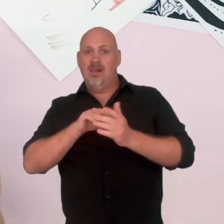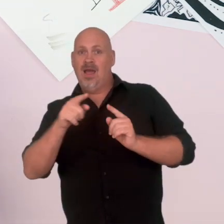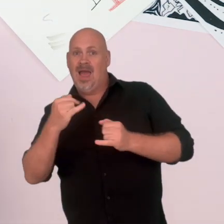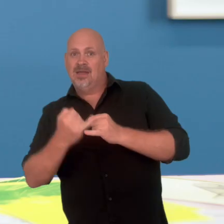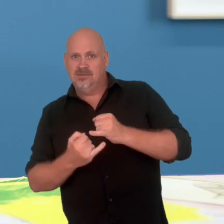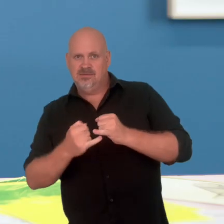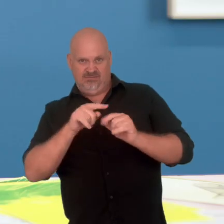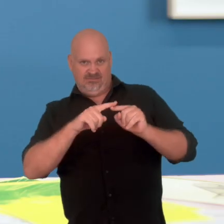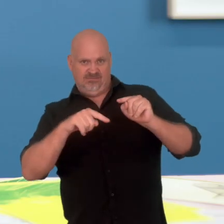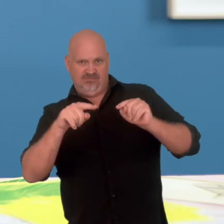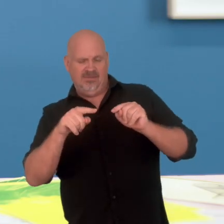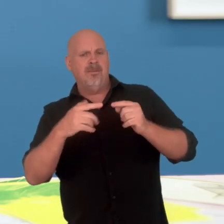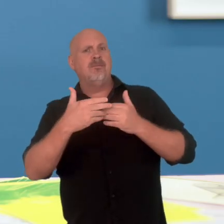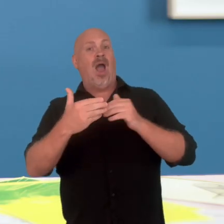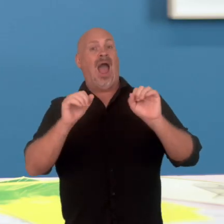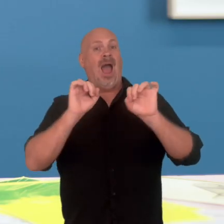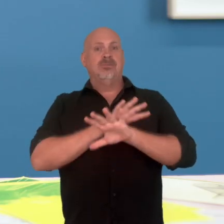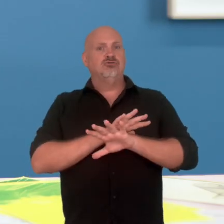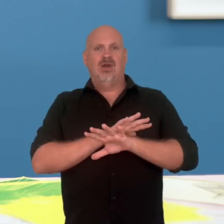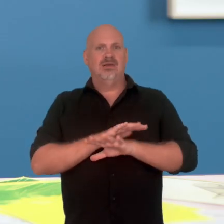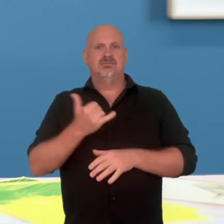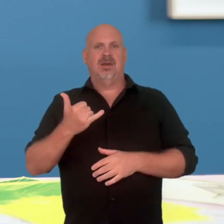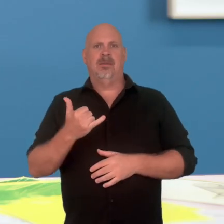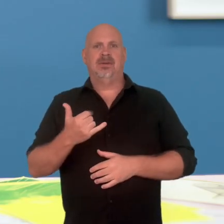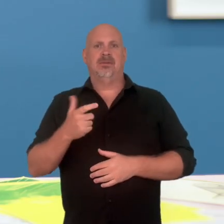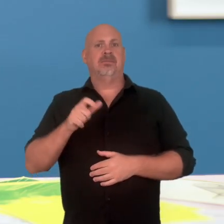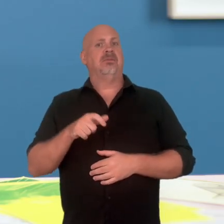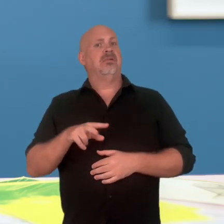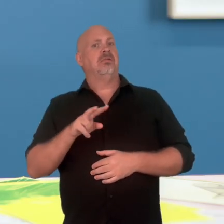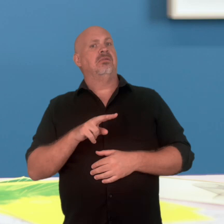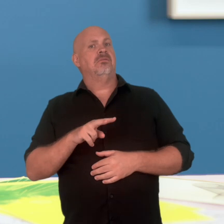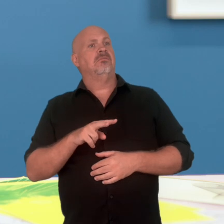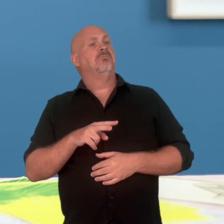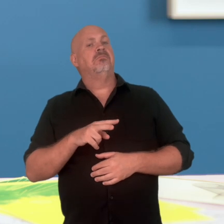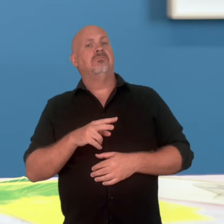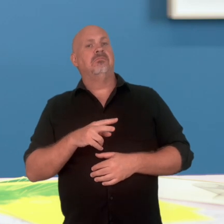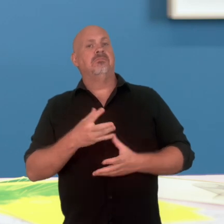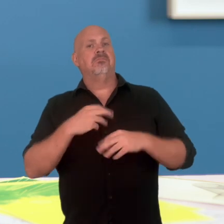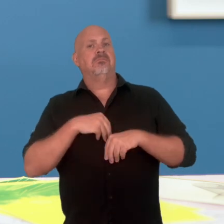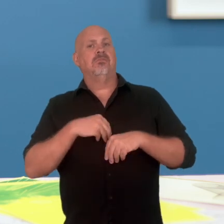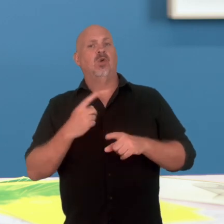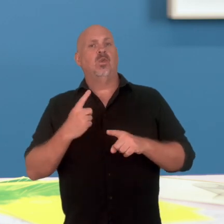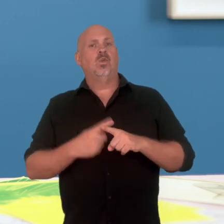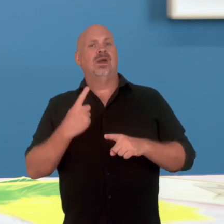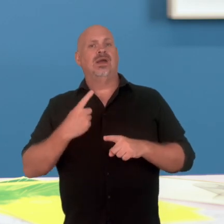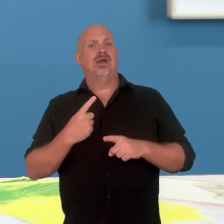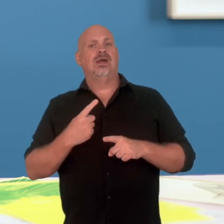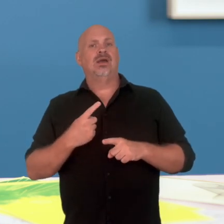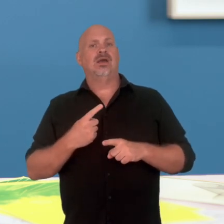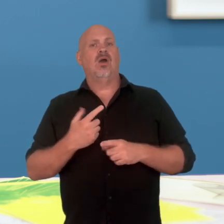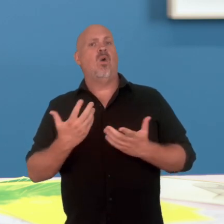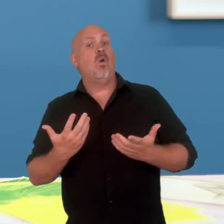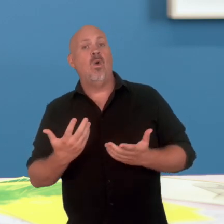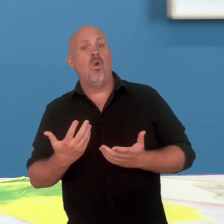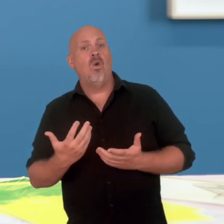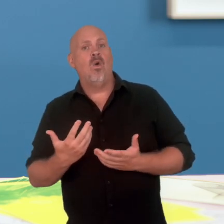more abstract, then people might be able to digest it very quickly, or on the other hand, it might